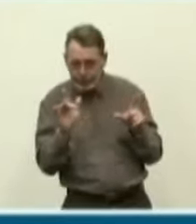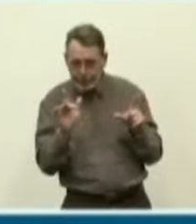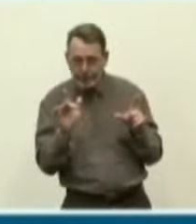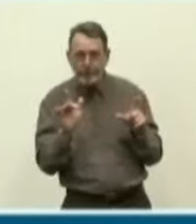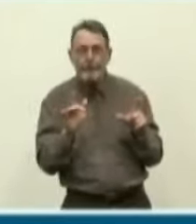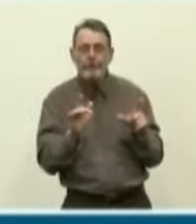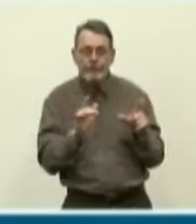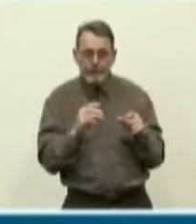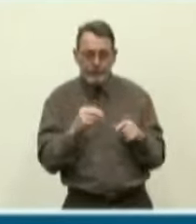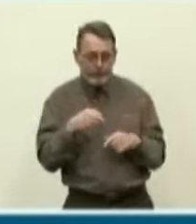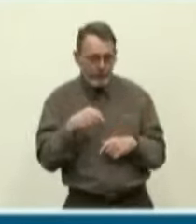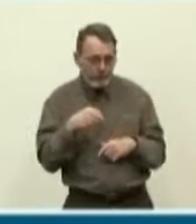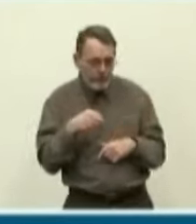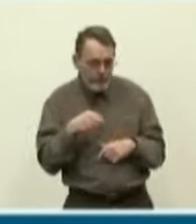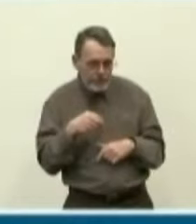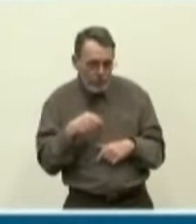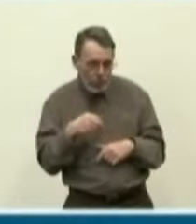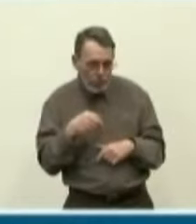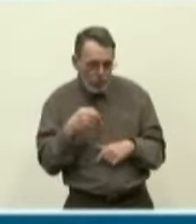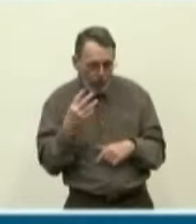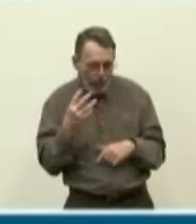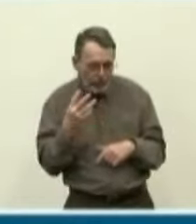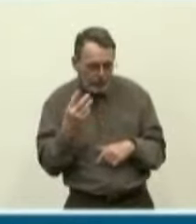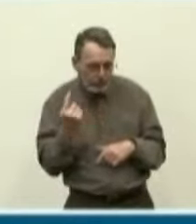It's white.